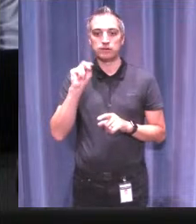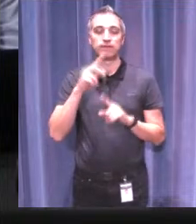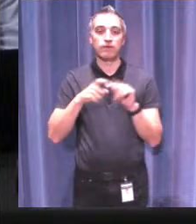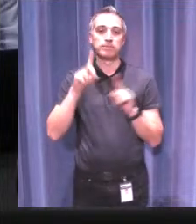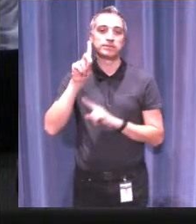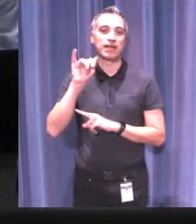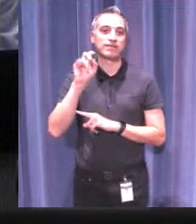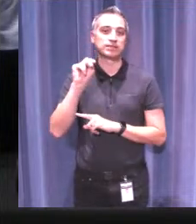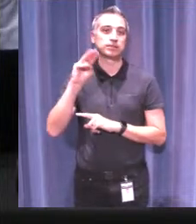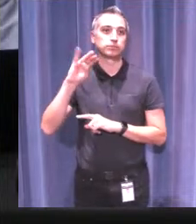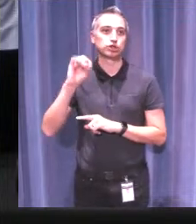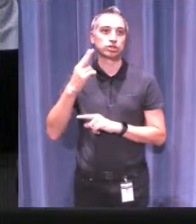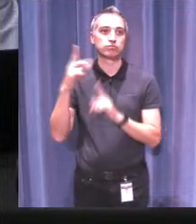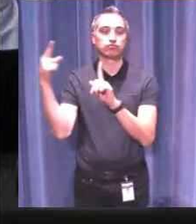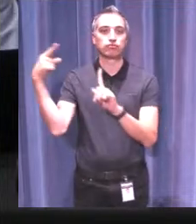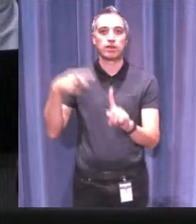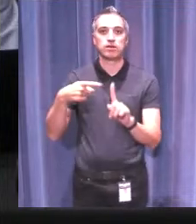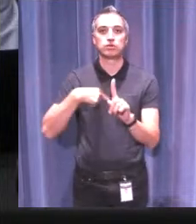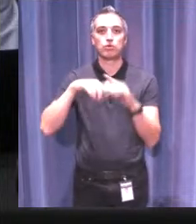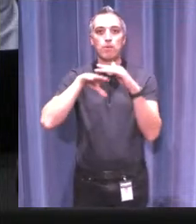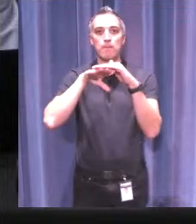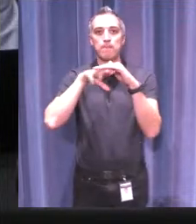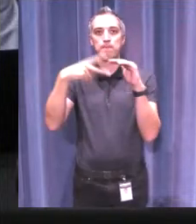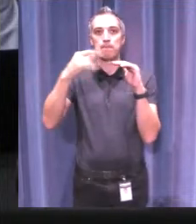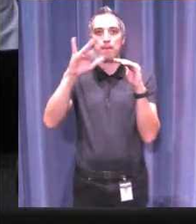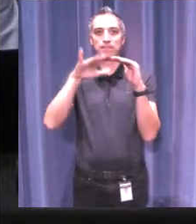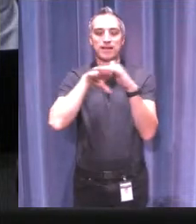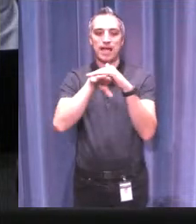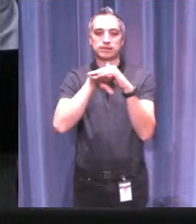Michigan, on the subject of public access.